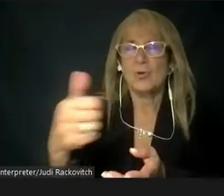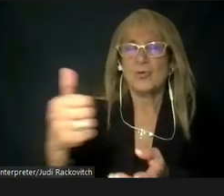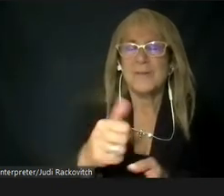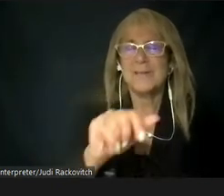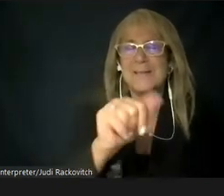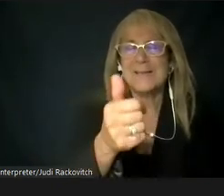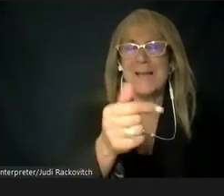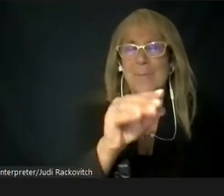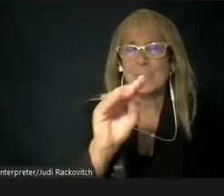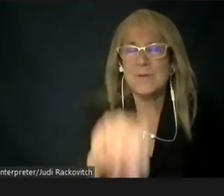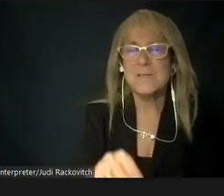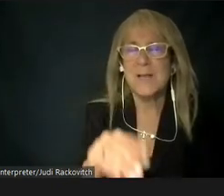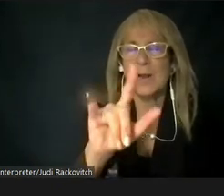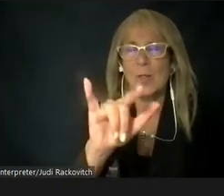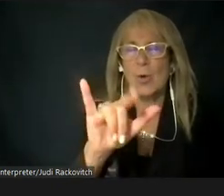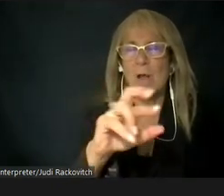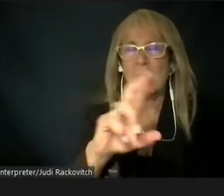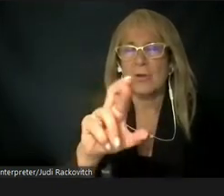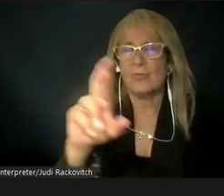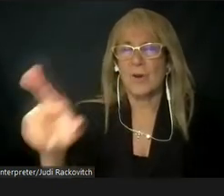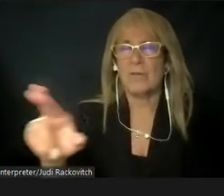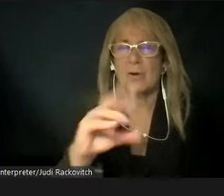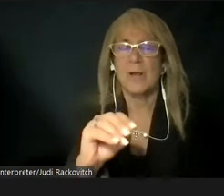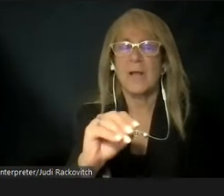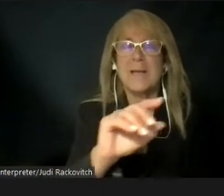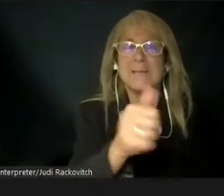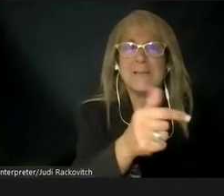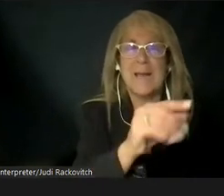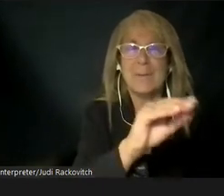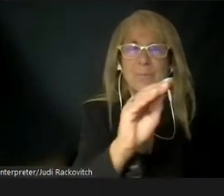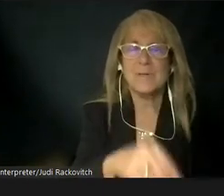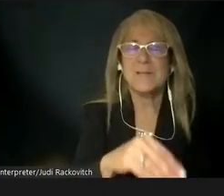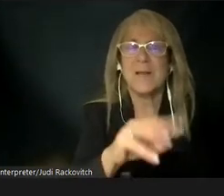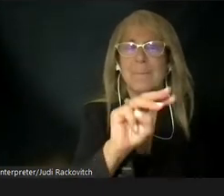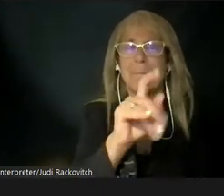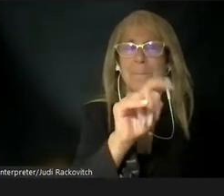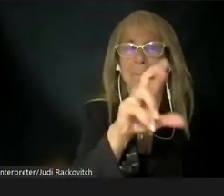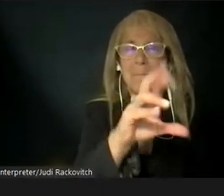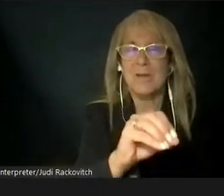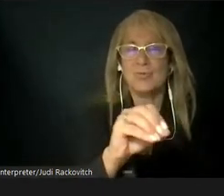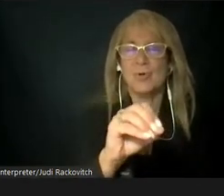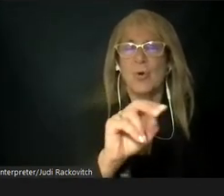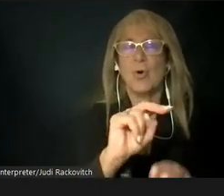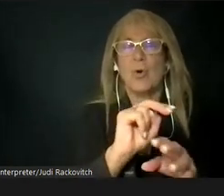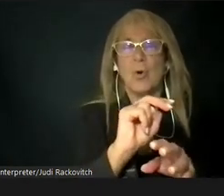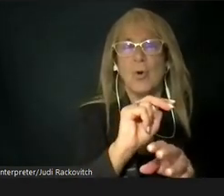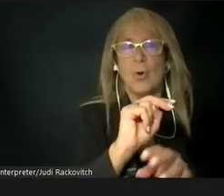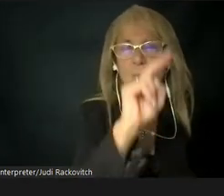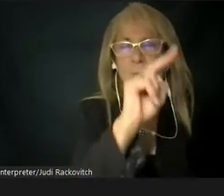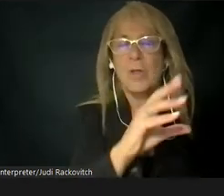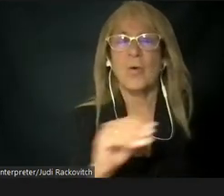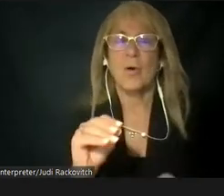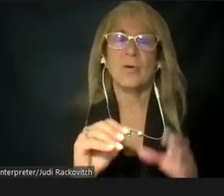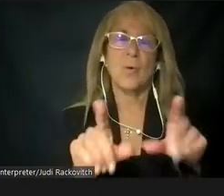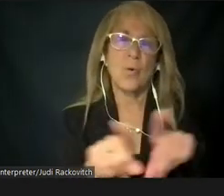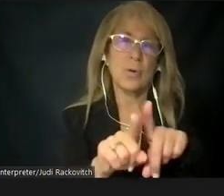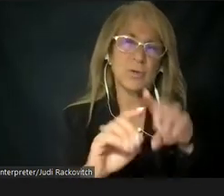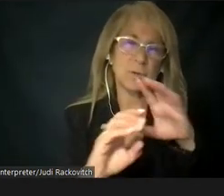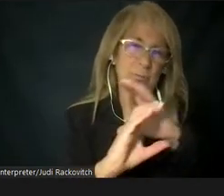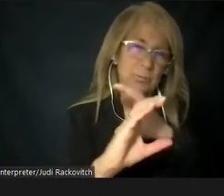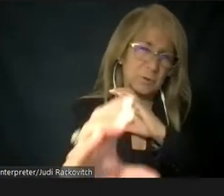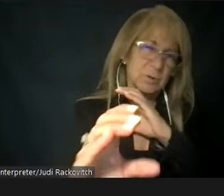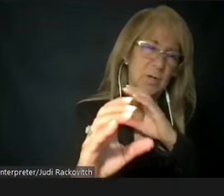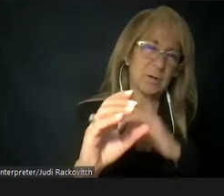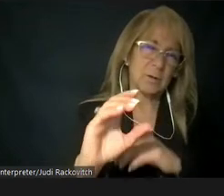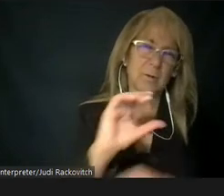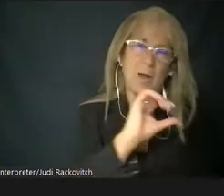Metro North. The toll rates will be determined by the Triborough Bridge and Tunnel Authority, or TBTA Board, informed by recommendations of